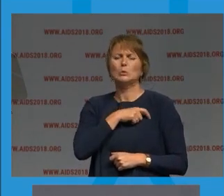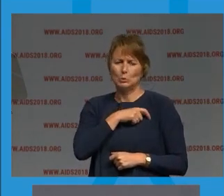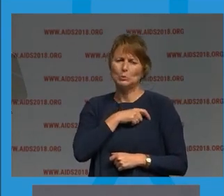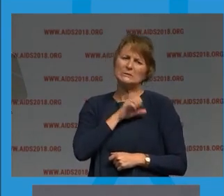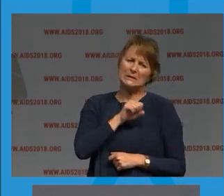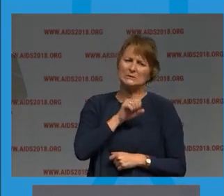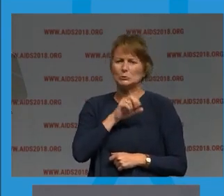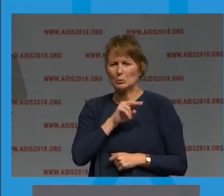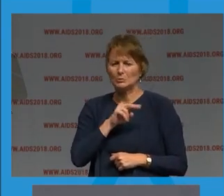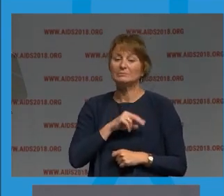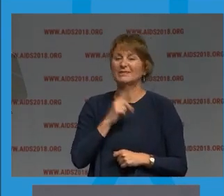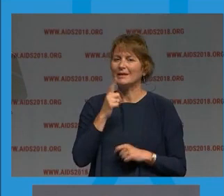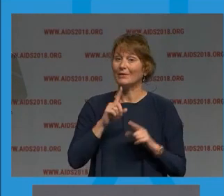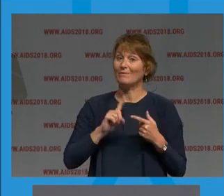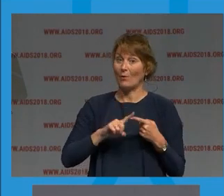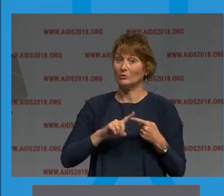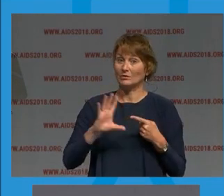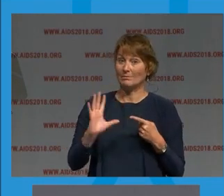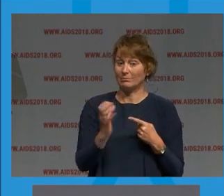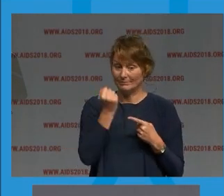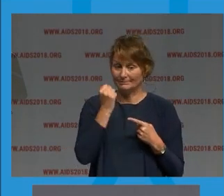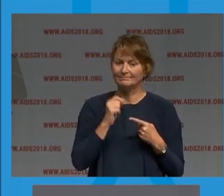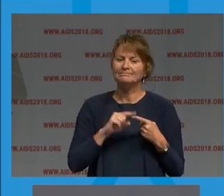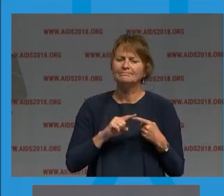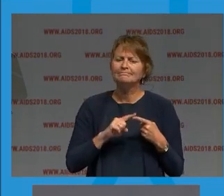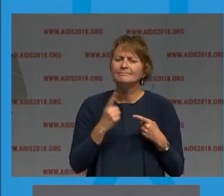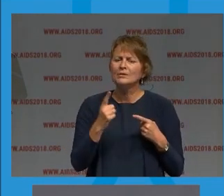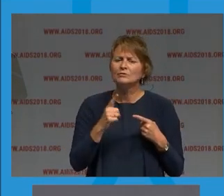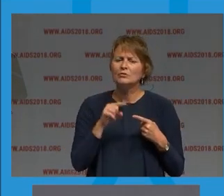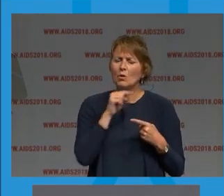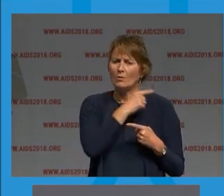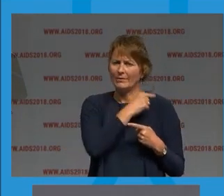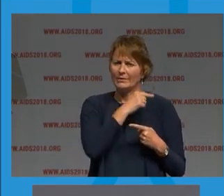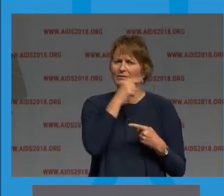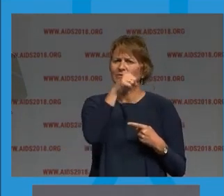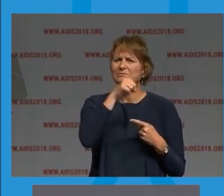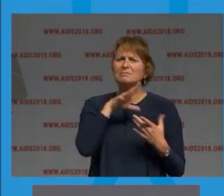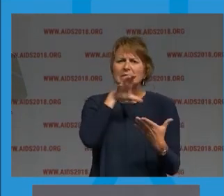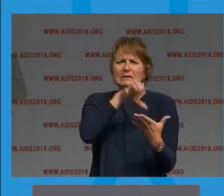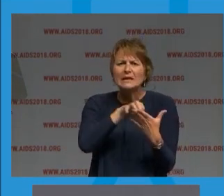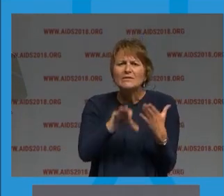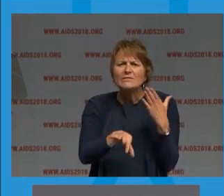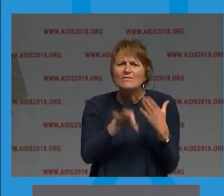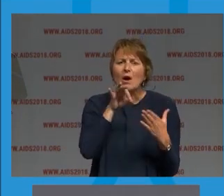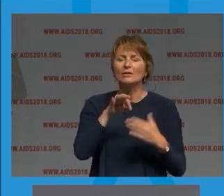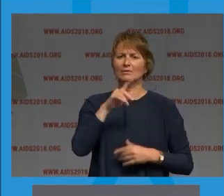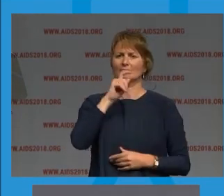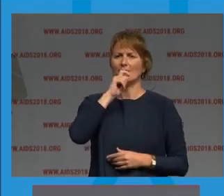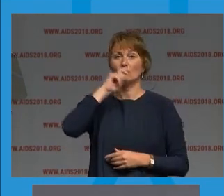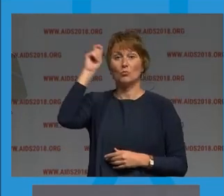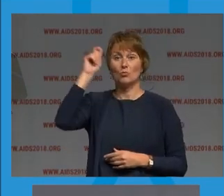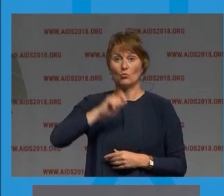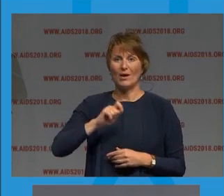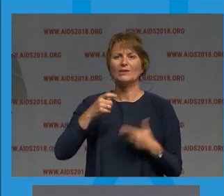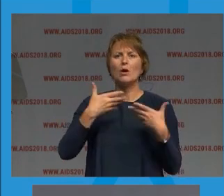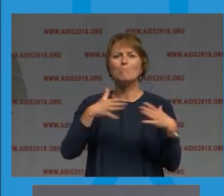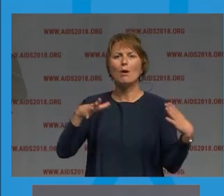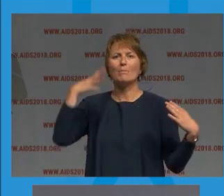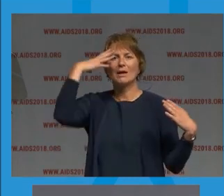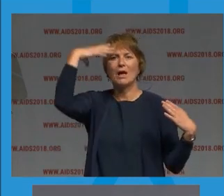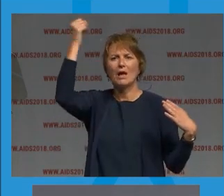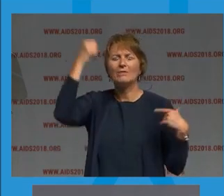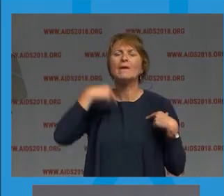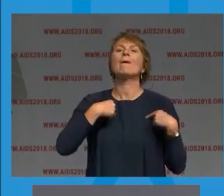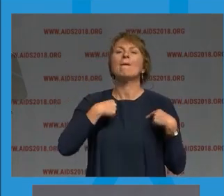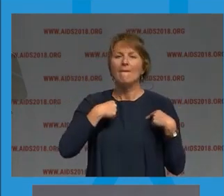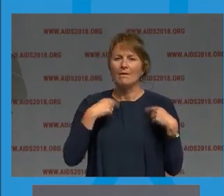approach to optimizing HIV case finding was implemented by the Alliance for Public Health in Ukraine, which can serve as an example of a potential